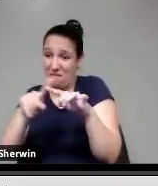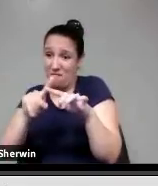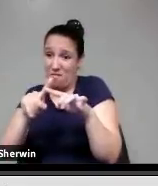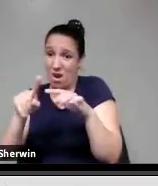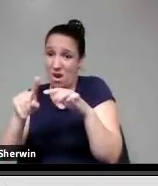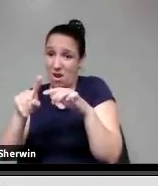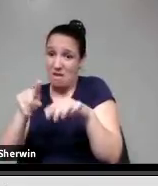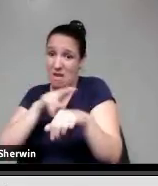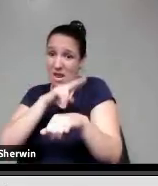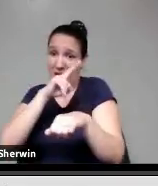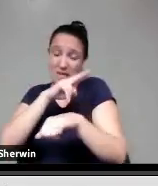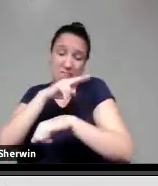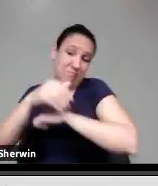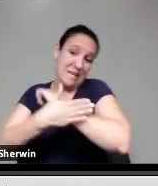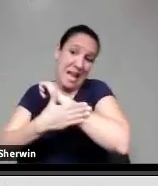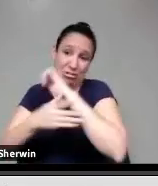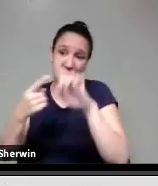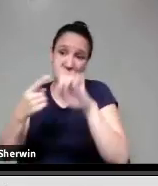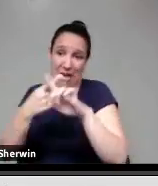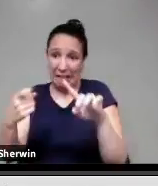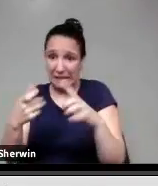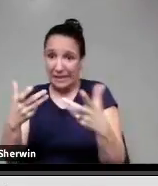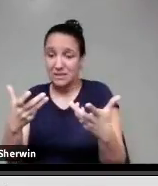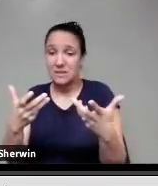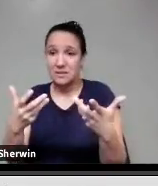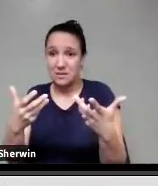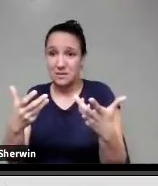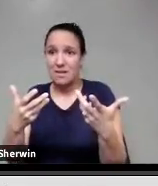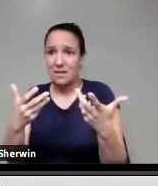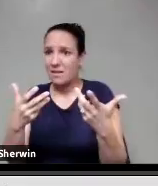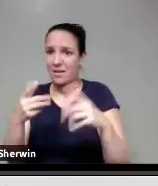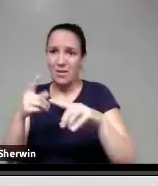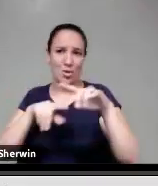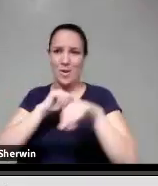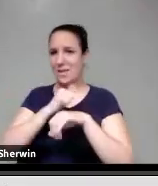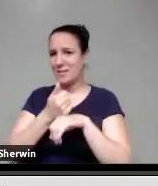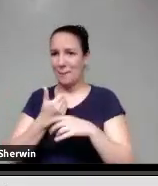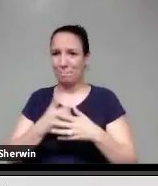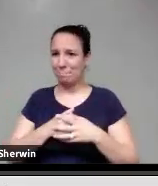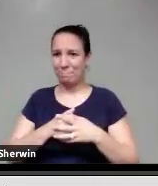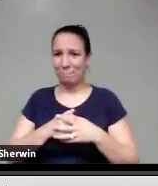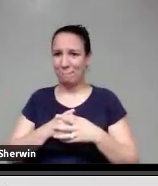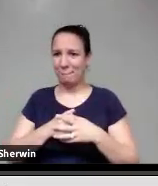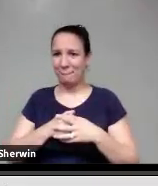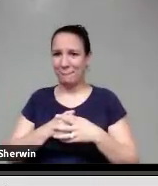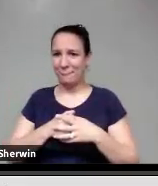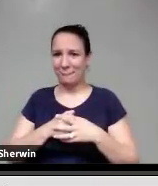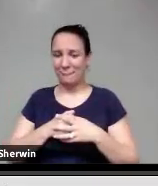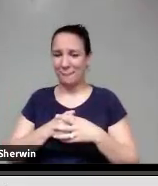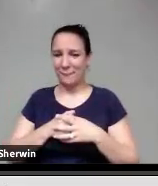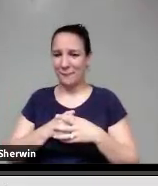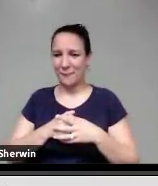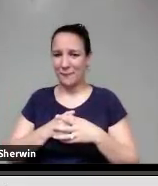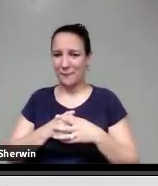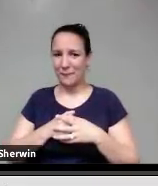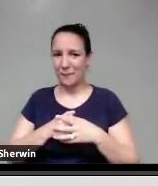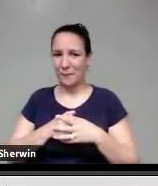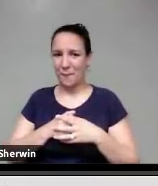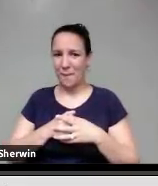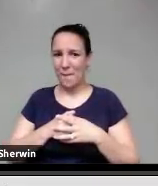sat down with a pen and just started brainstorming how many differences you have represented